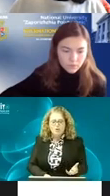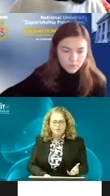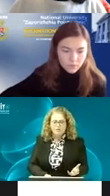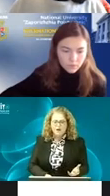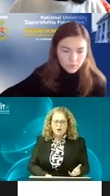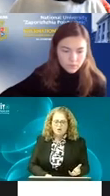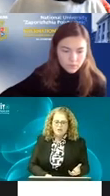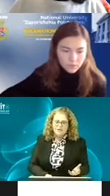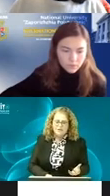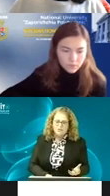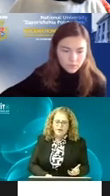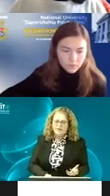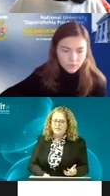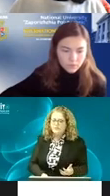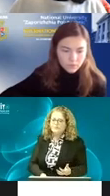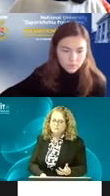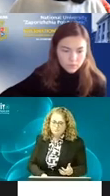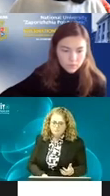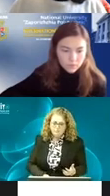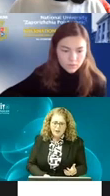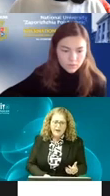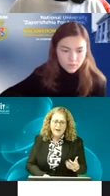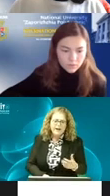very wonderful courses that we give.